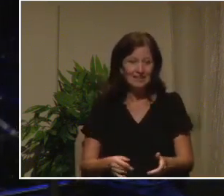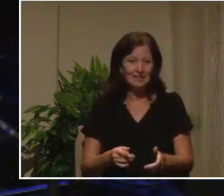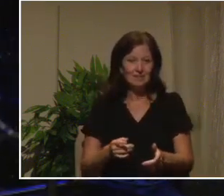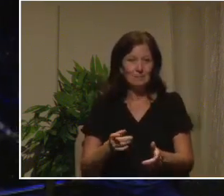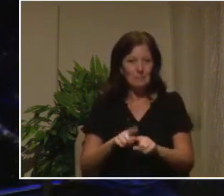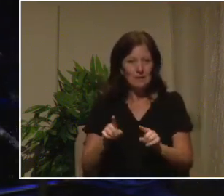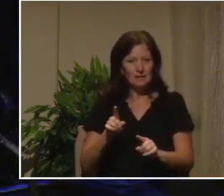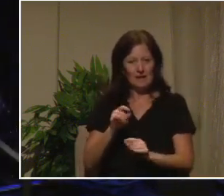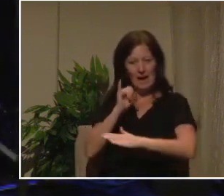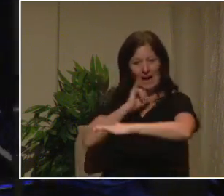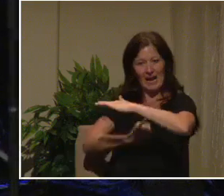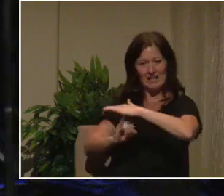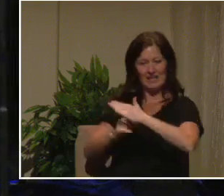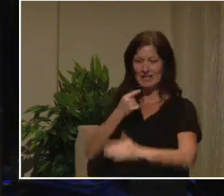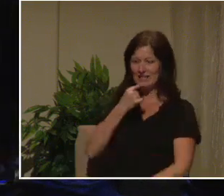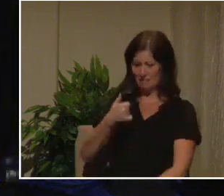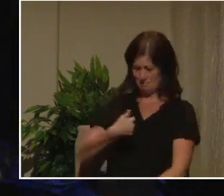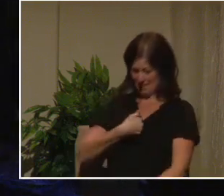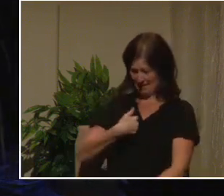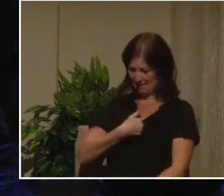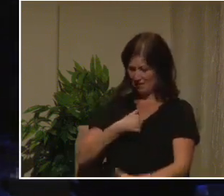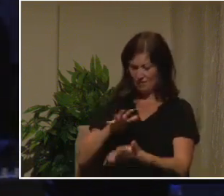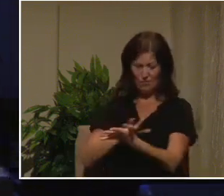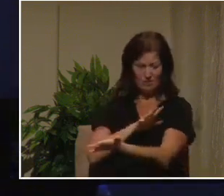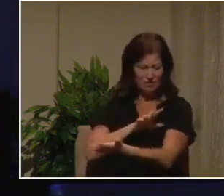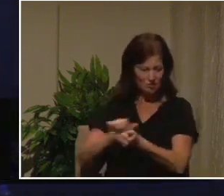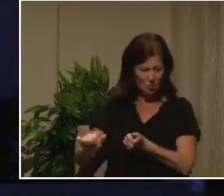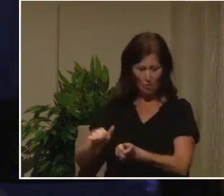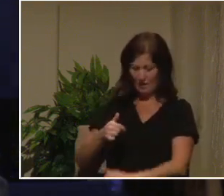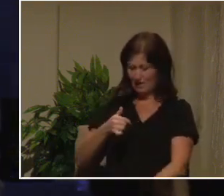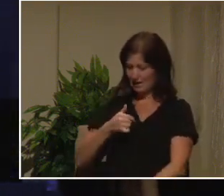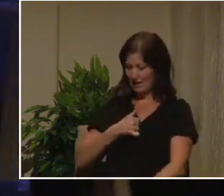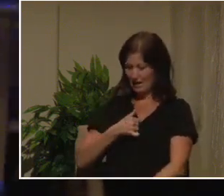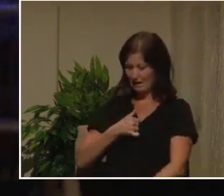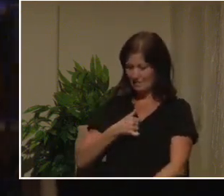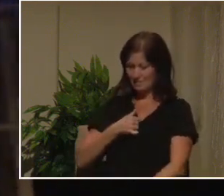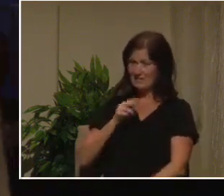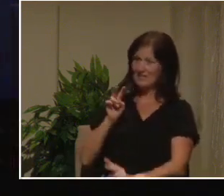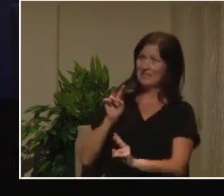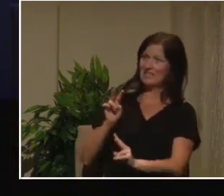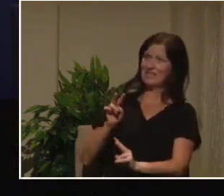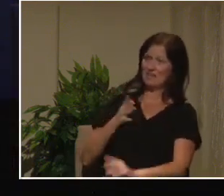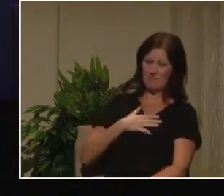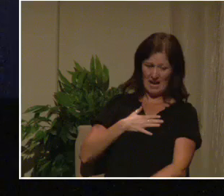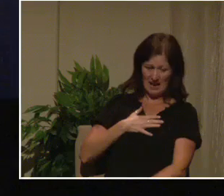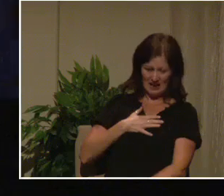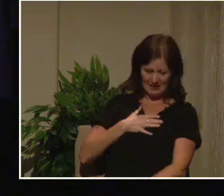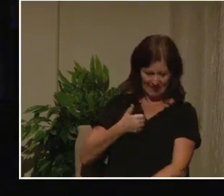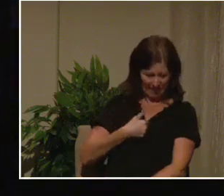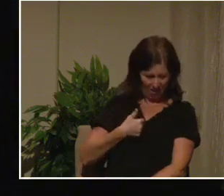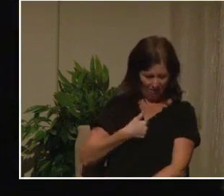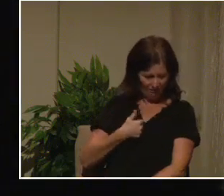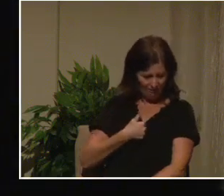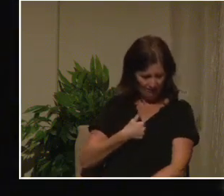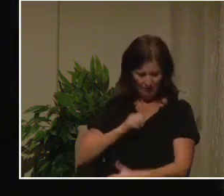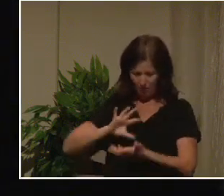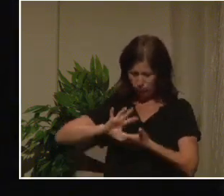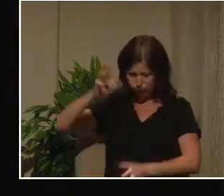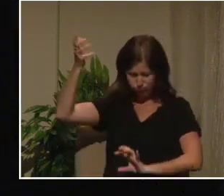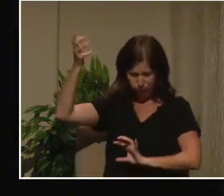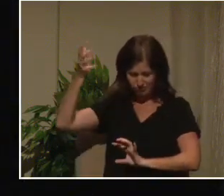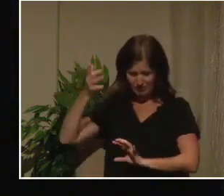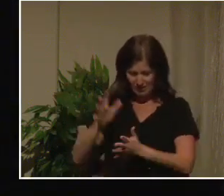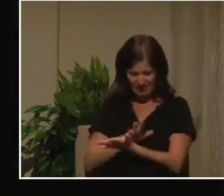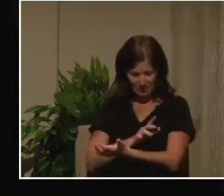woe to me. I am ruined. I am facing the absolute destruction of my being, the dissolution of myself.